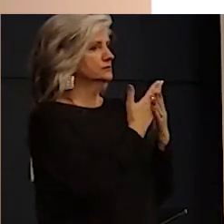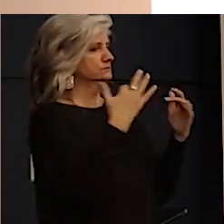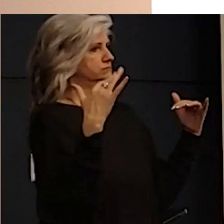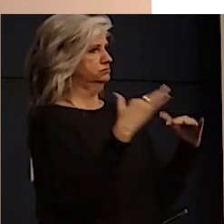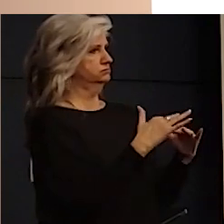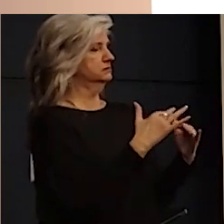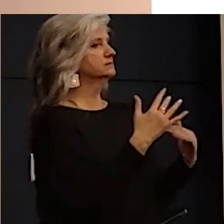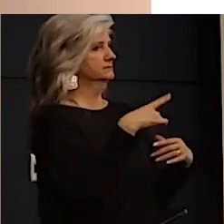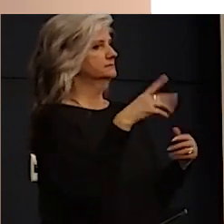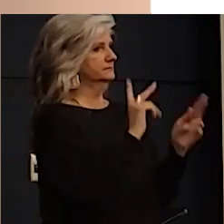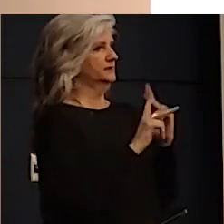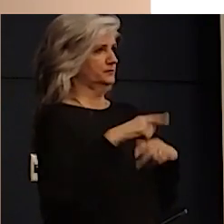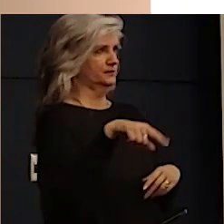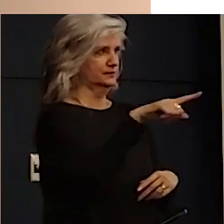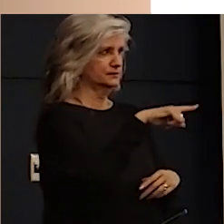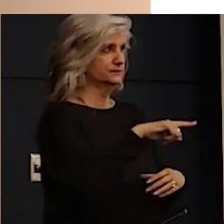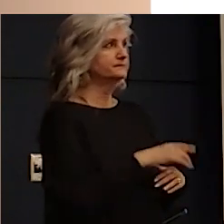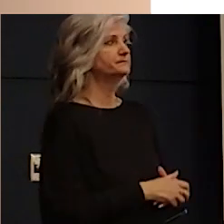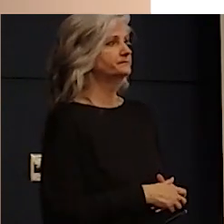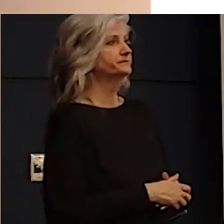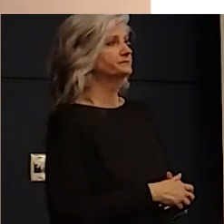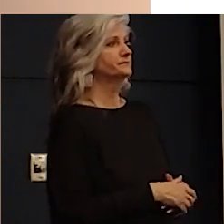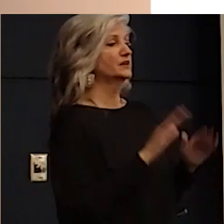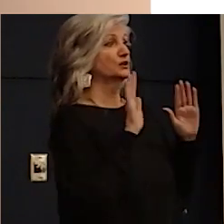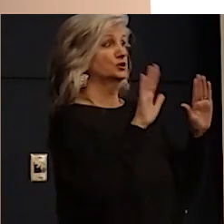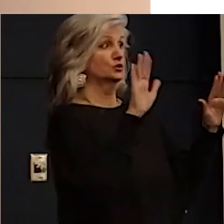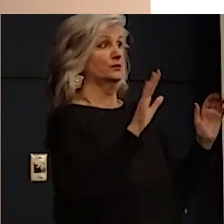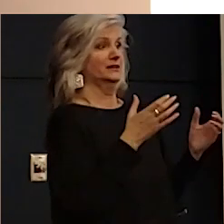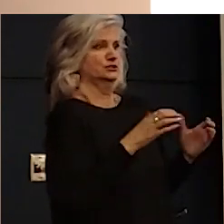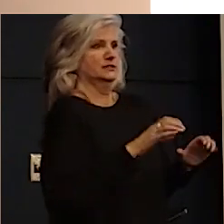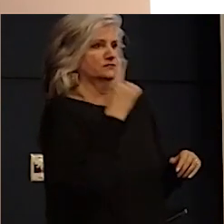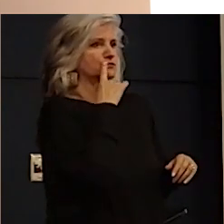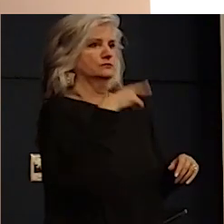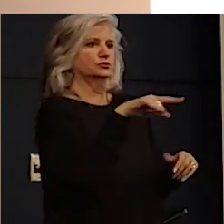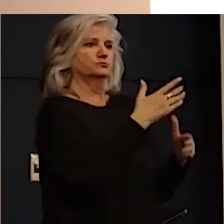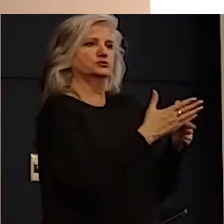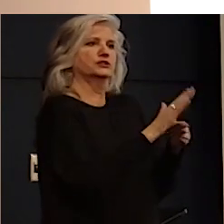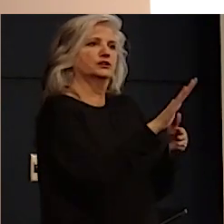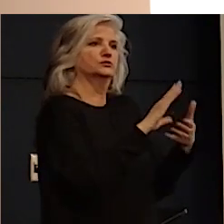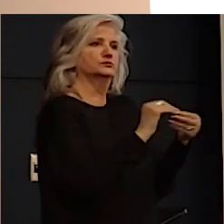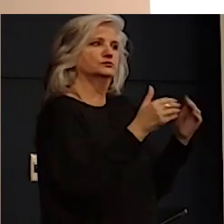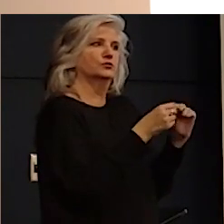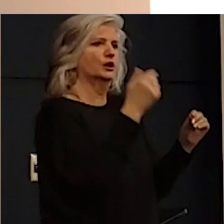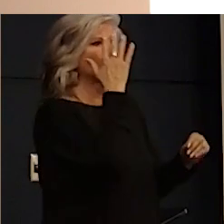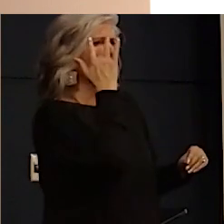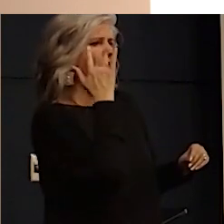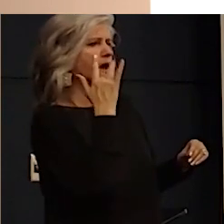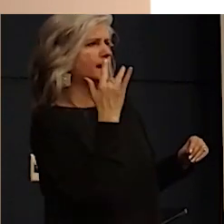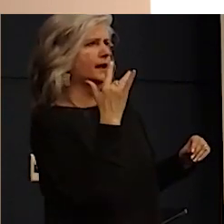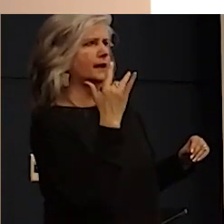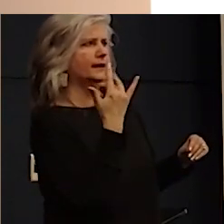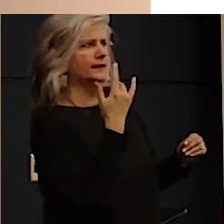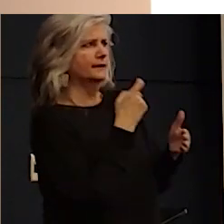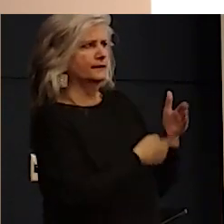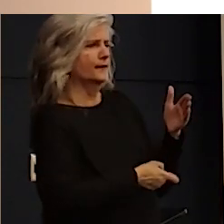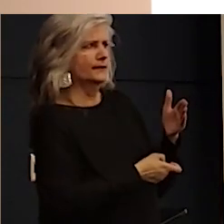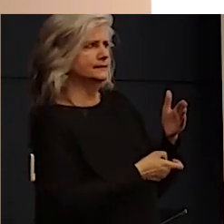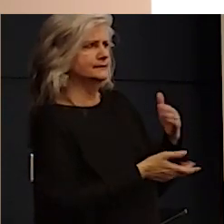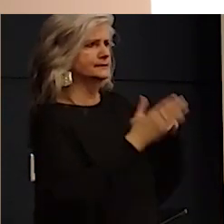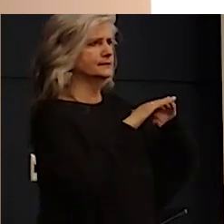you. It's a great chance for you to share your story. Why is this rate increase